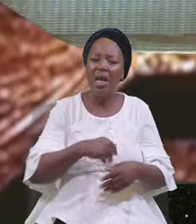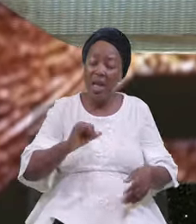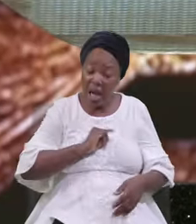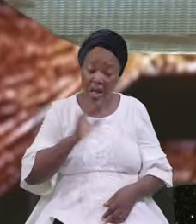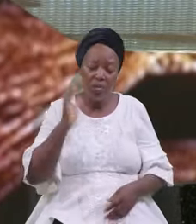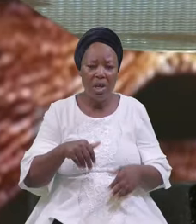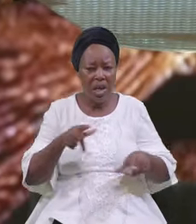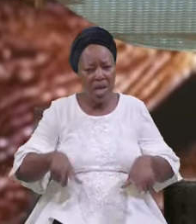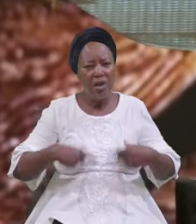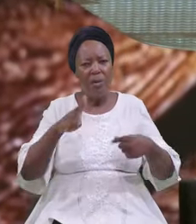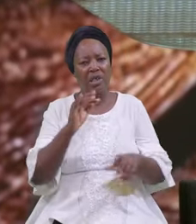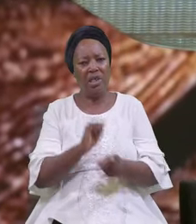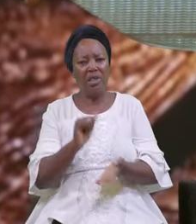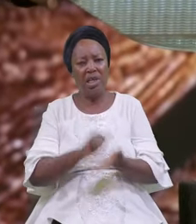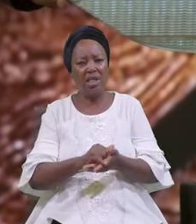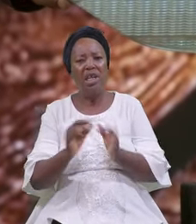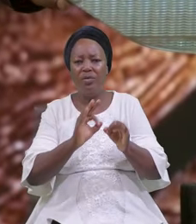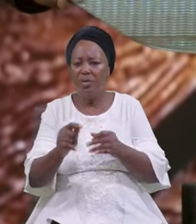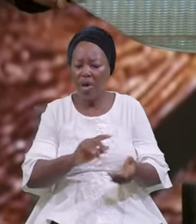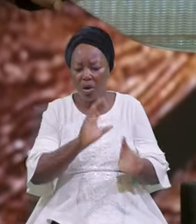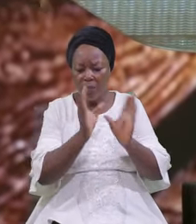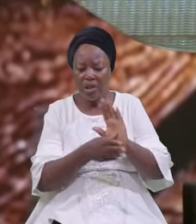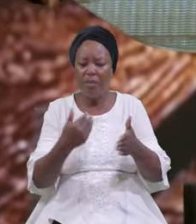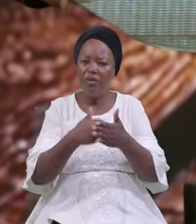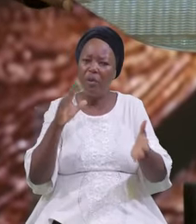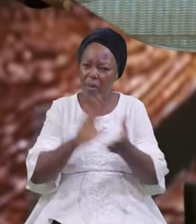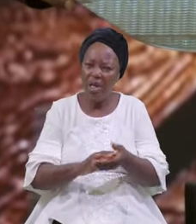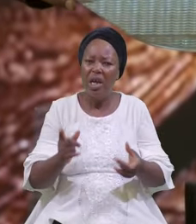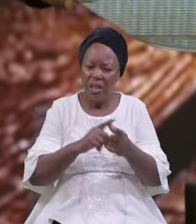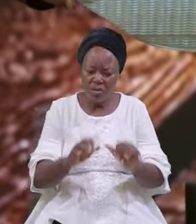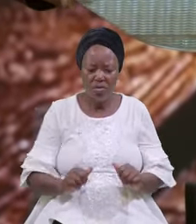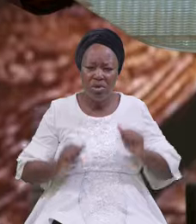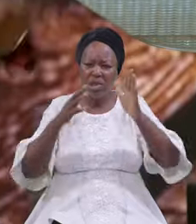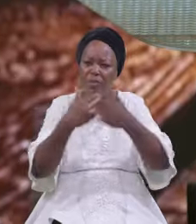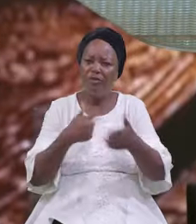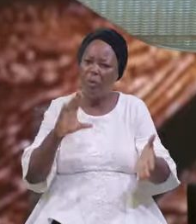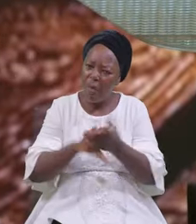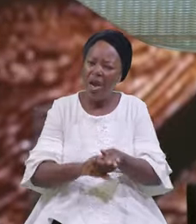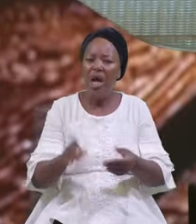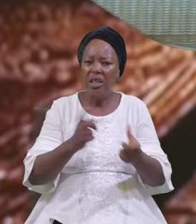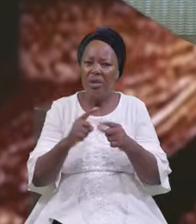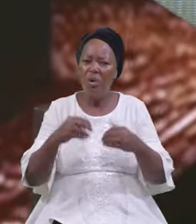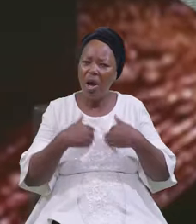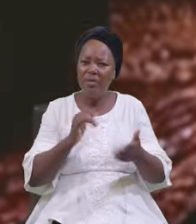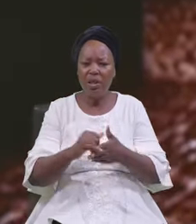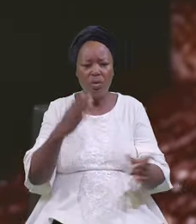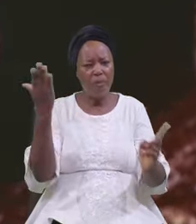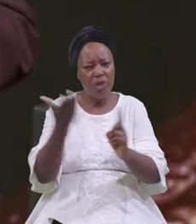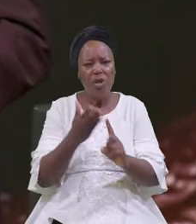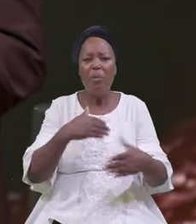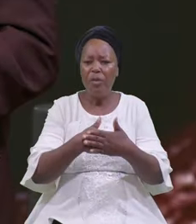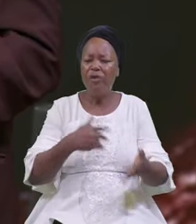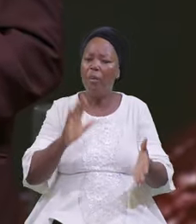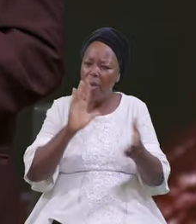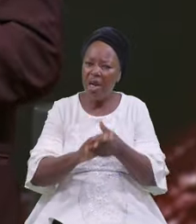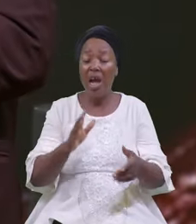that. If you were converted before you got married, you consecrated before you got married, you had conviction before you got married, after